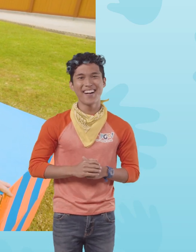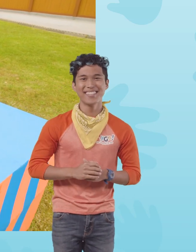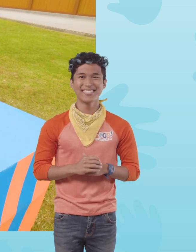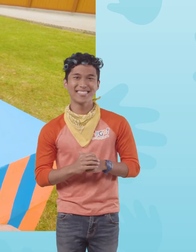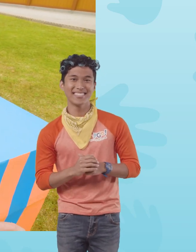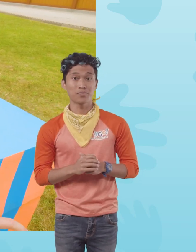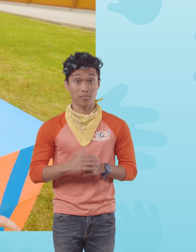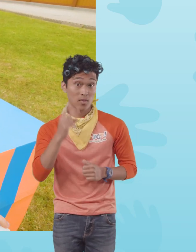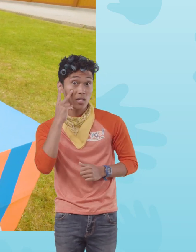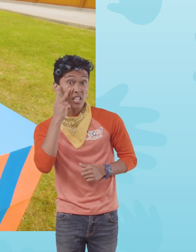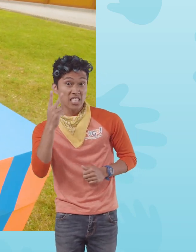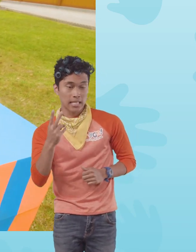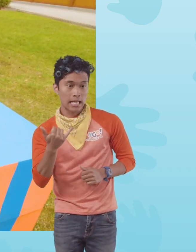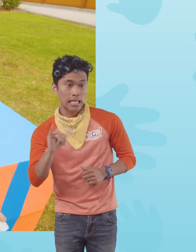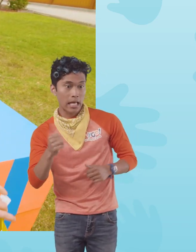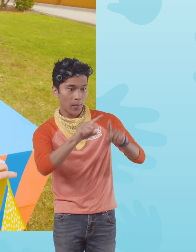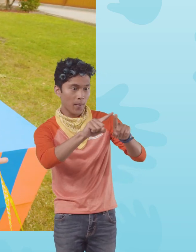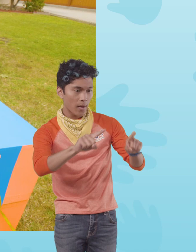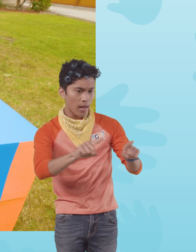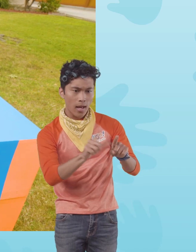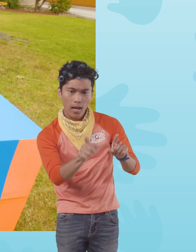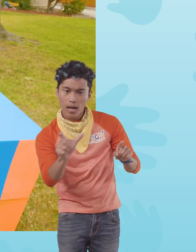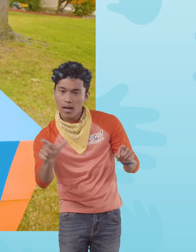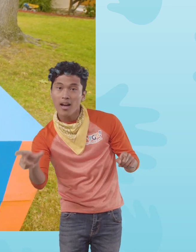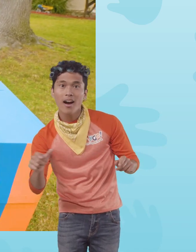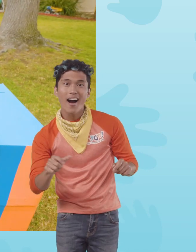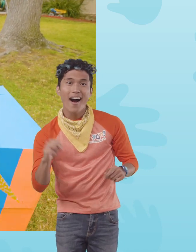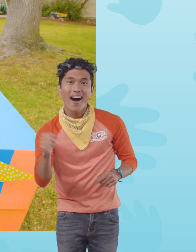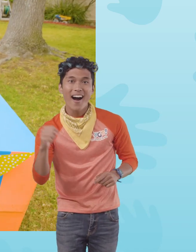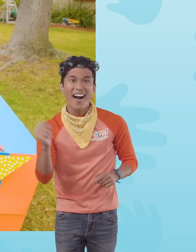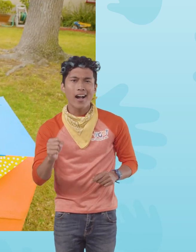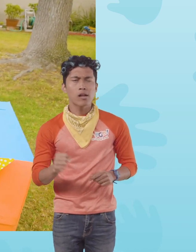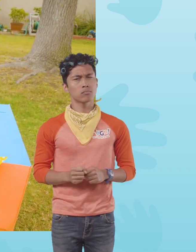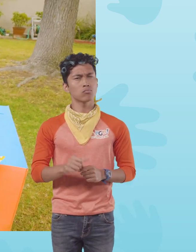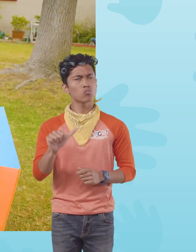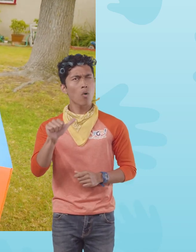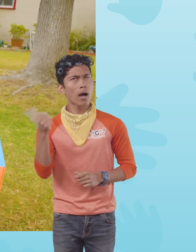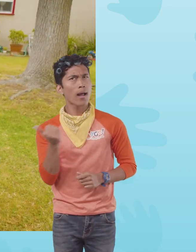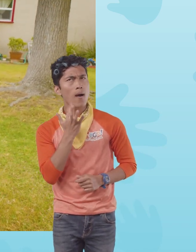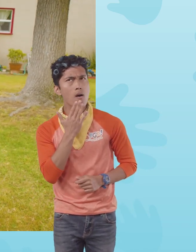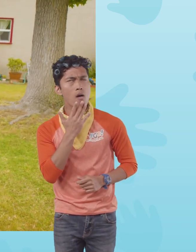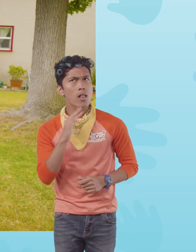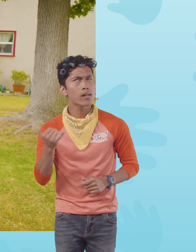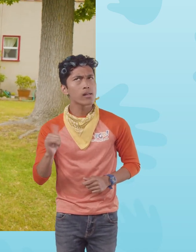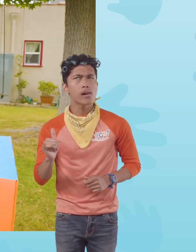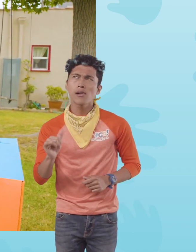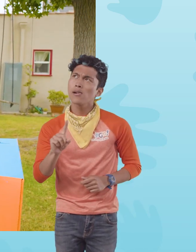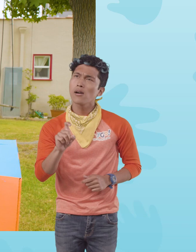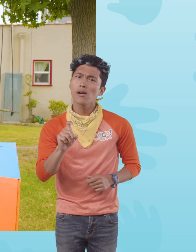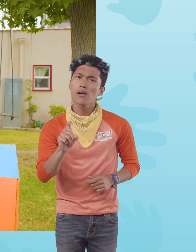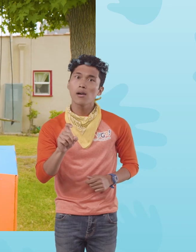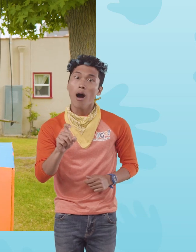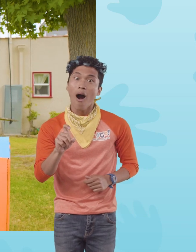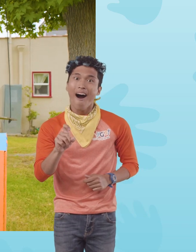right. You see these yellow triangles? Yeah. What is the color yellow that you can think